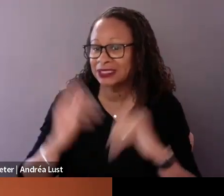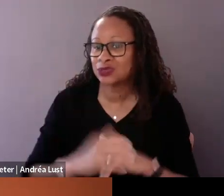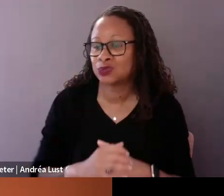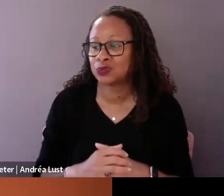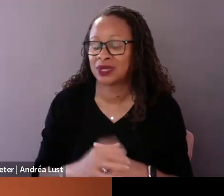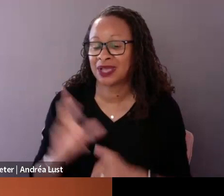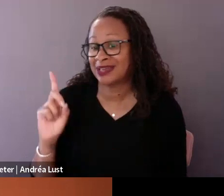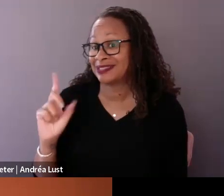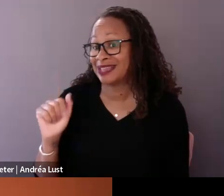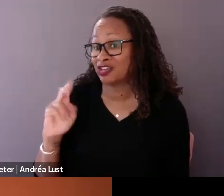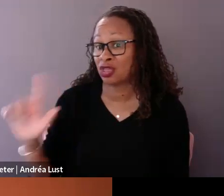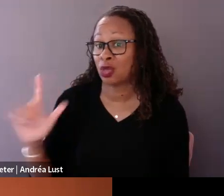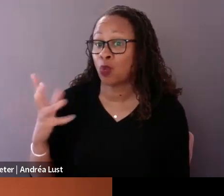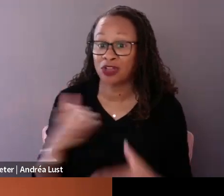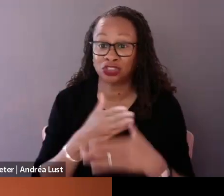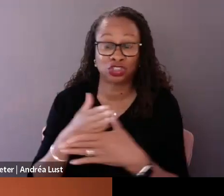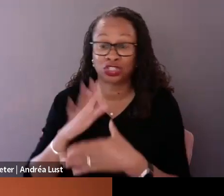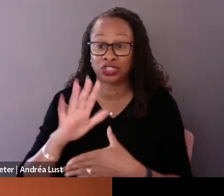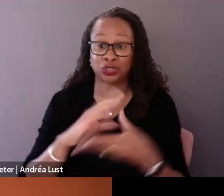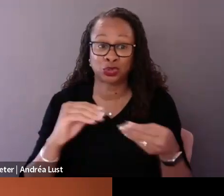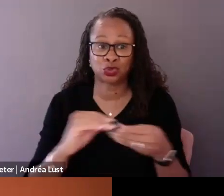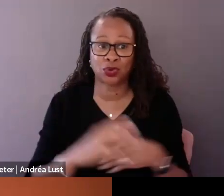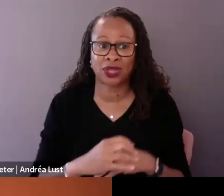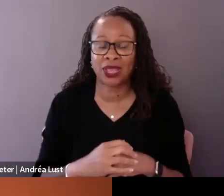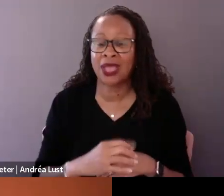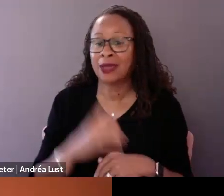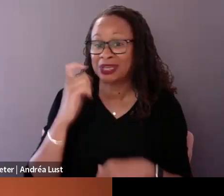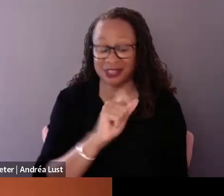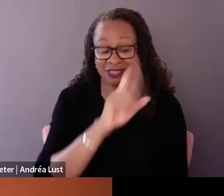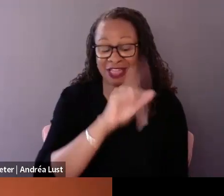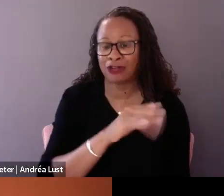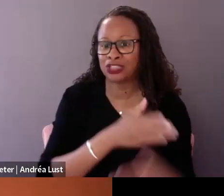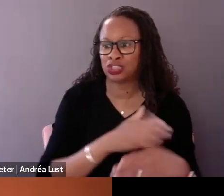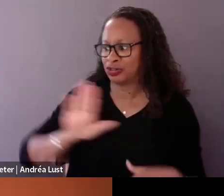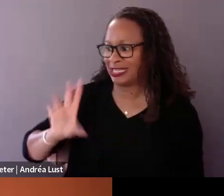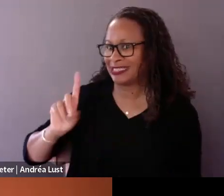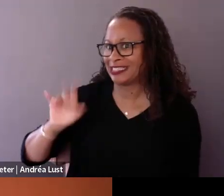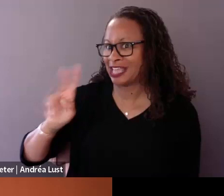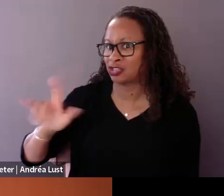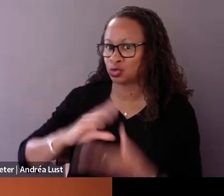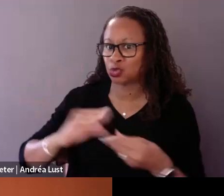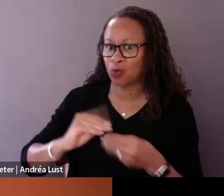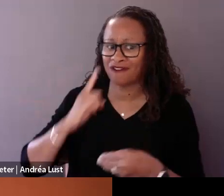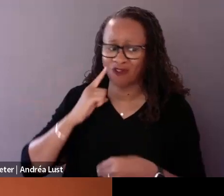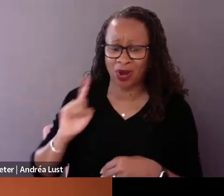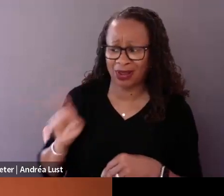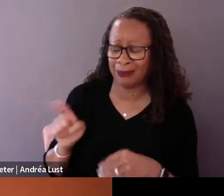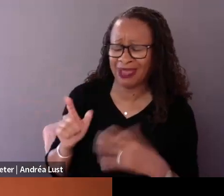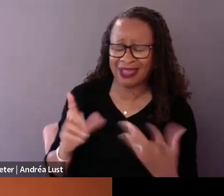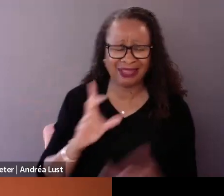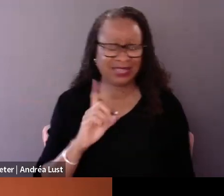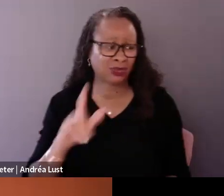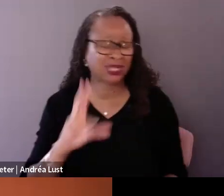Daniel wanted to tell his story because Larry had told everyone his story for him, and Larry had exploited all these individuals and not